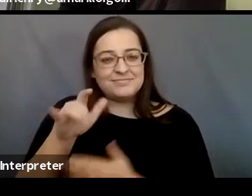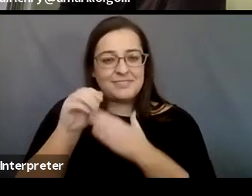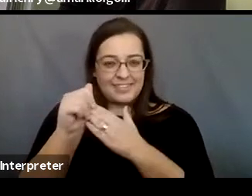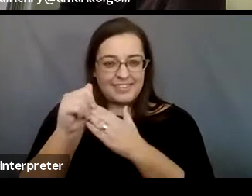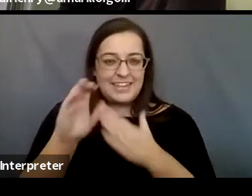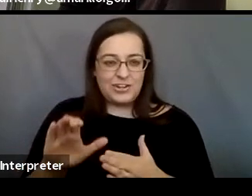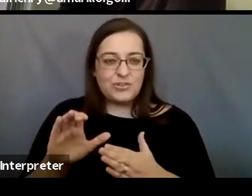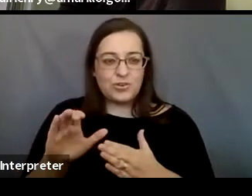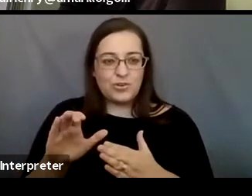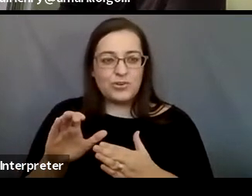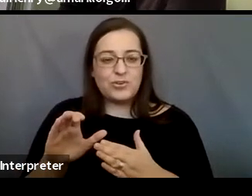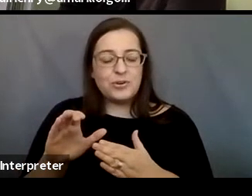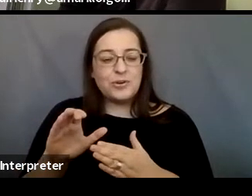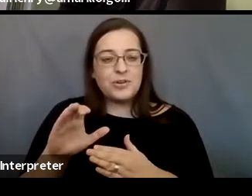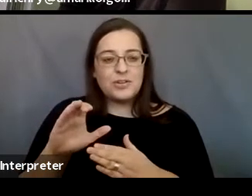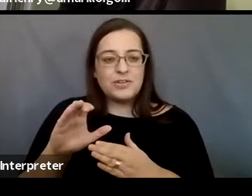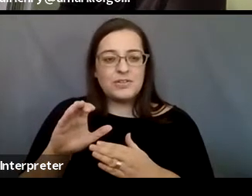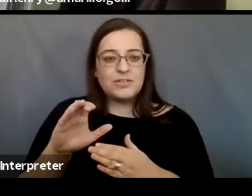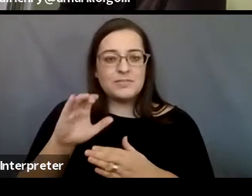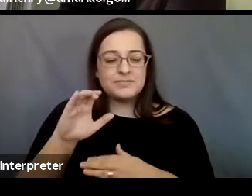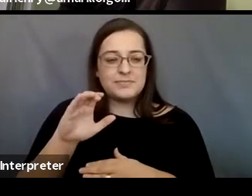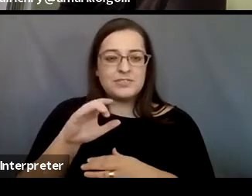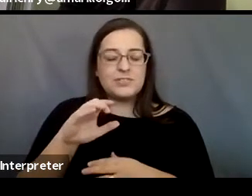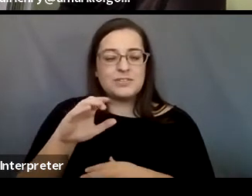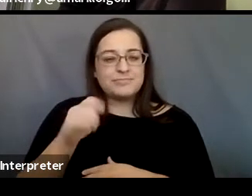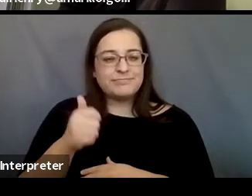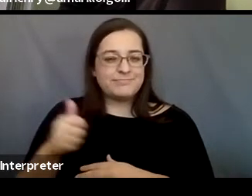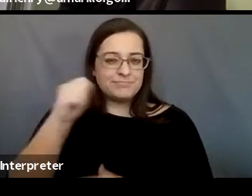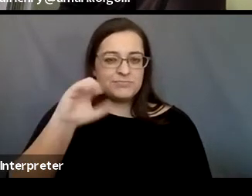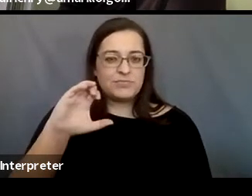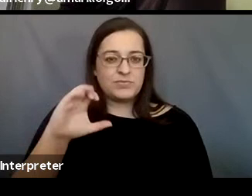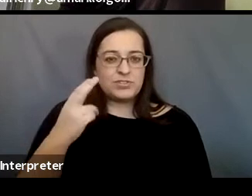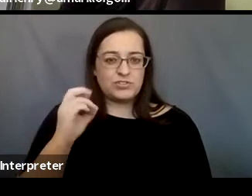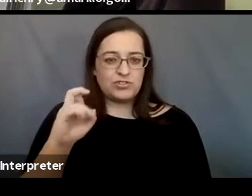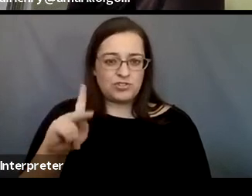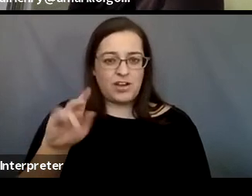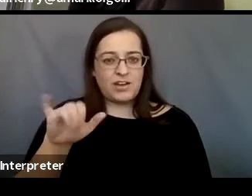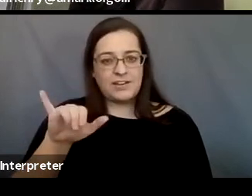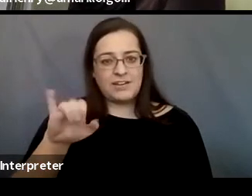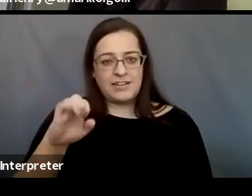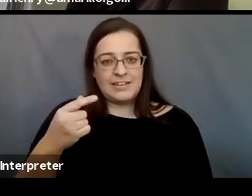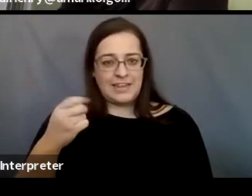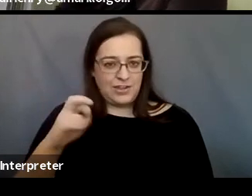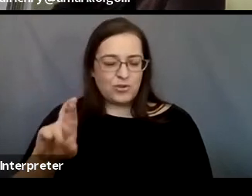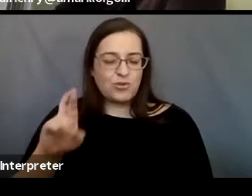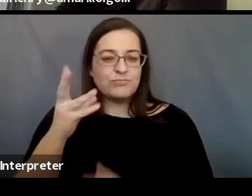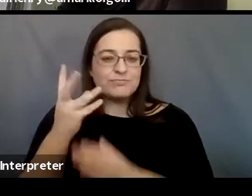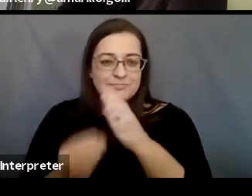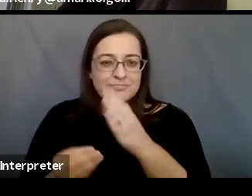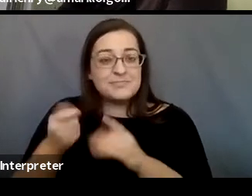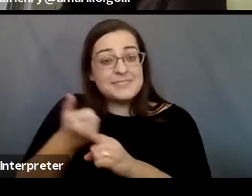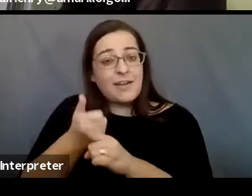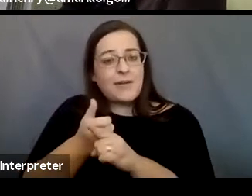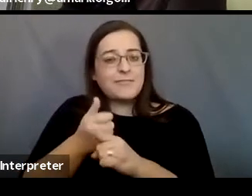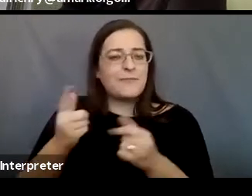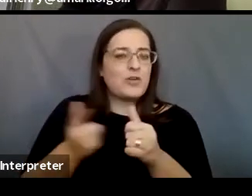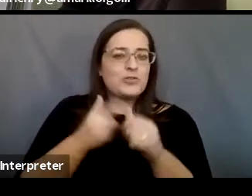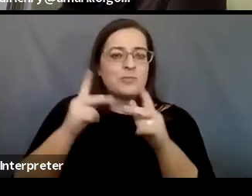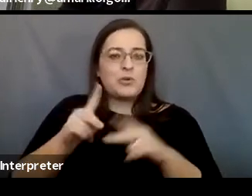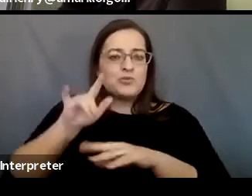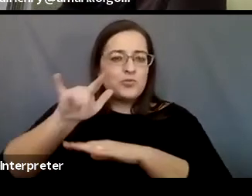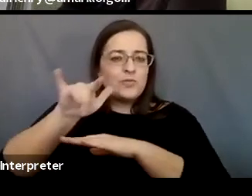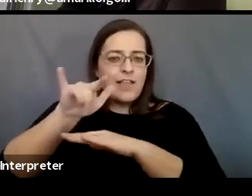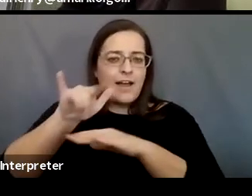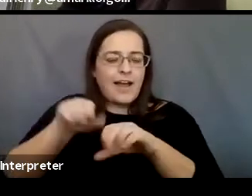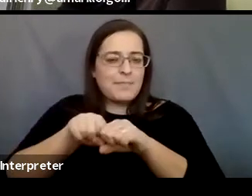leader. Person out in front is Air Force General Chuck Yeager, passed away this week. First to break the sound barrier.